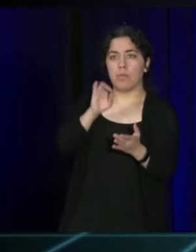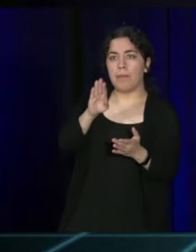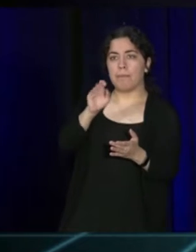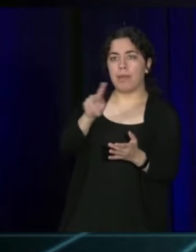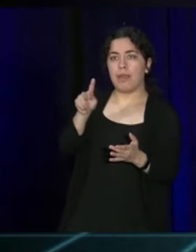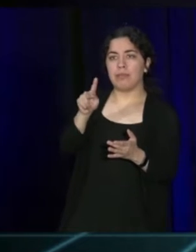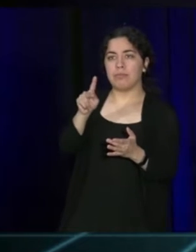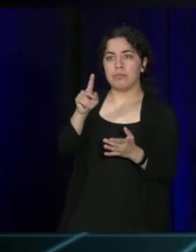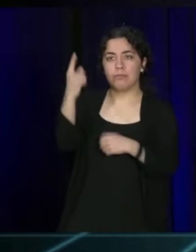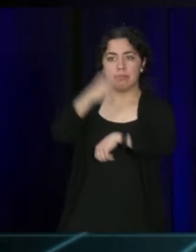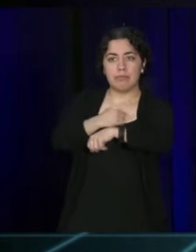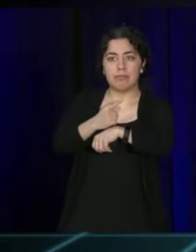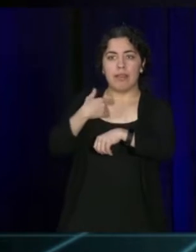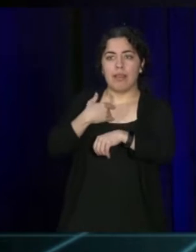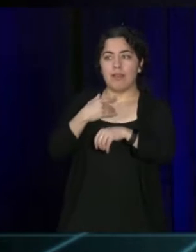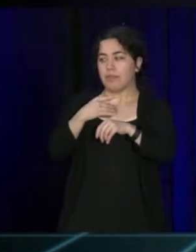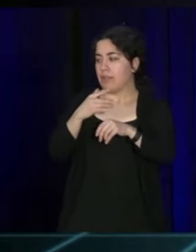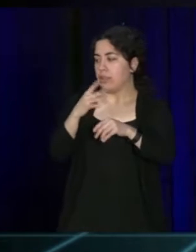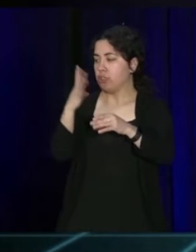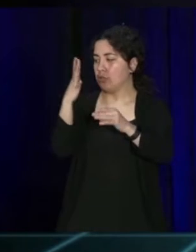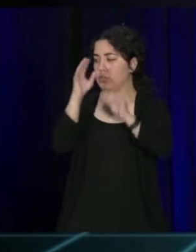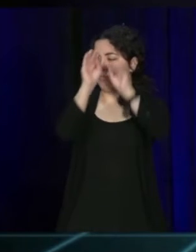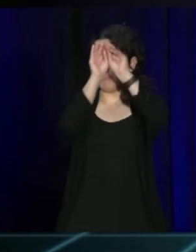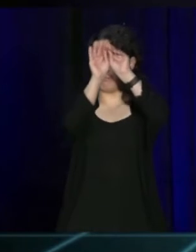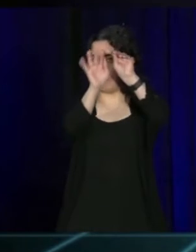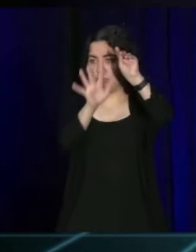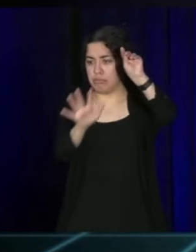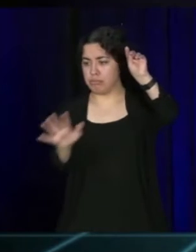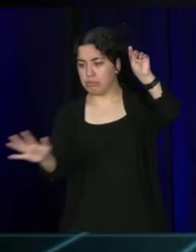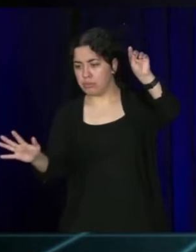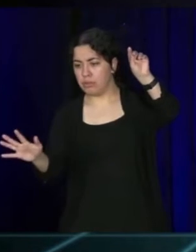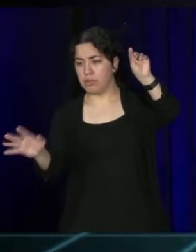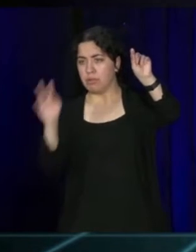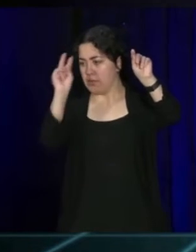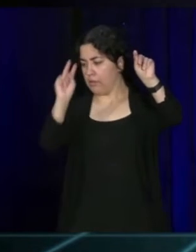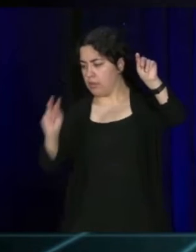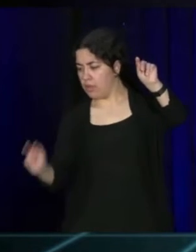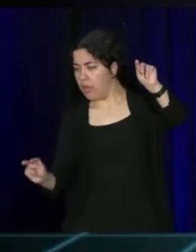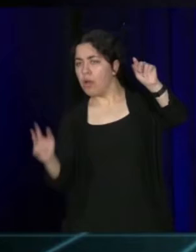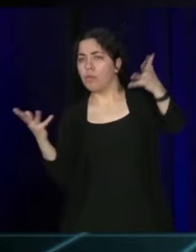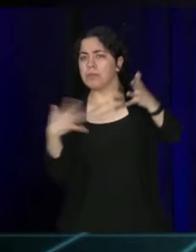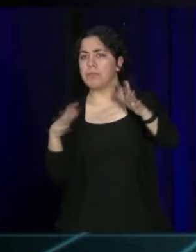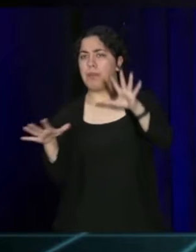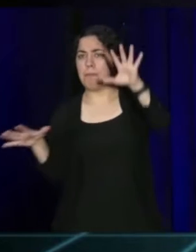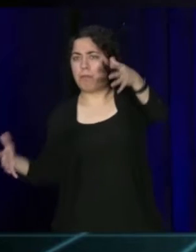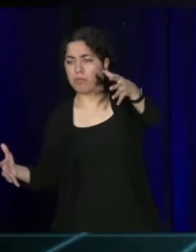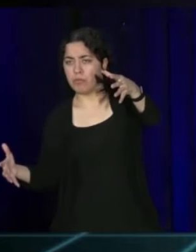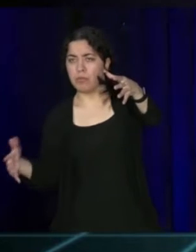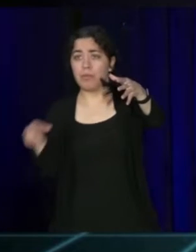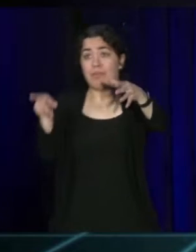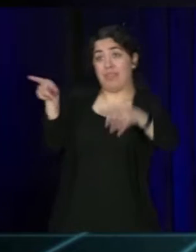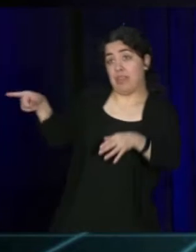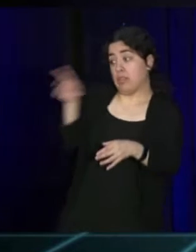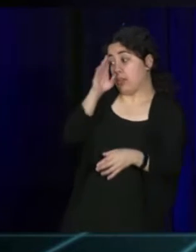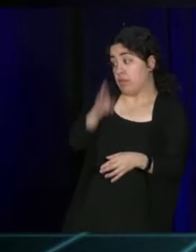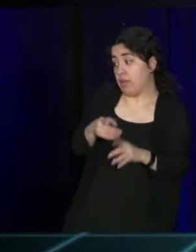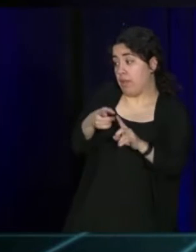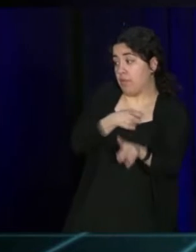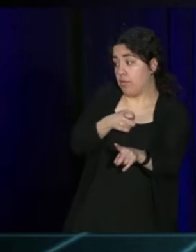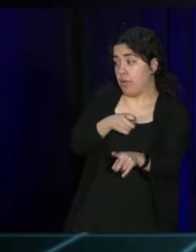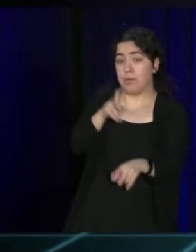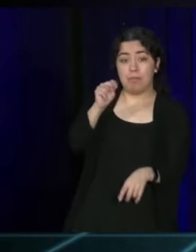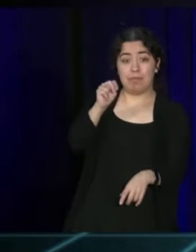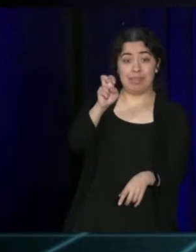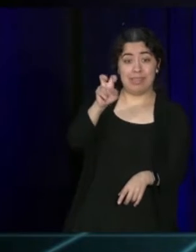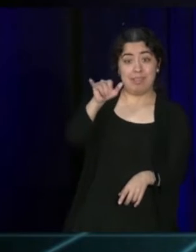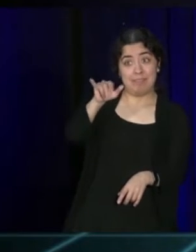you could see like actual like where your bundle was. So this is actually directly from Nevo. It's a component, and you can get a tree map of